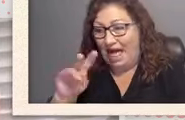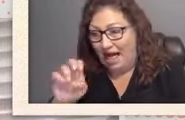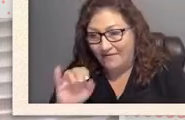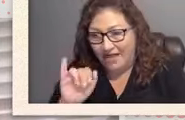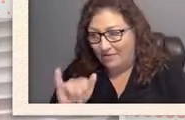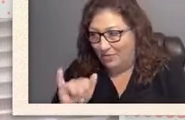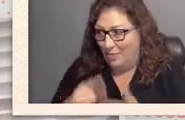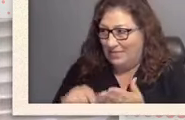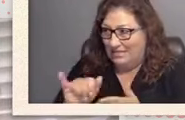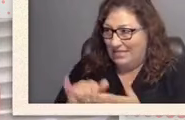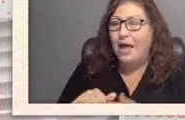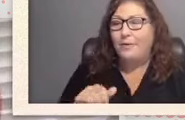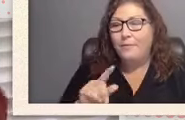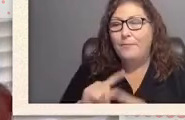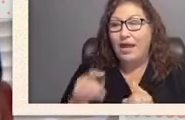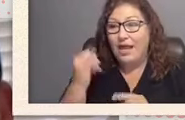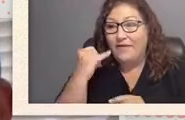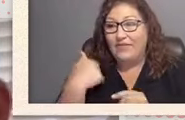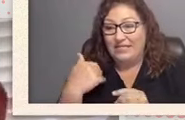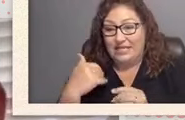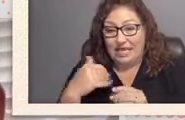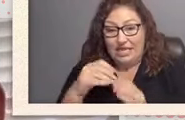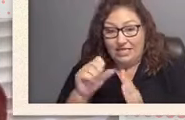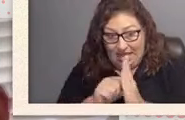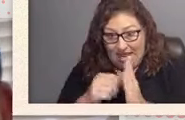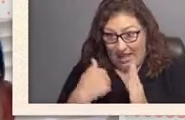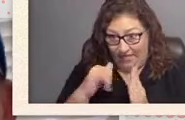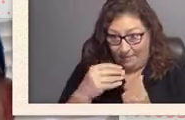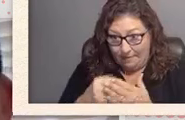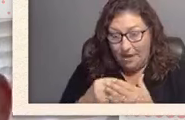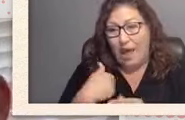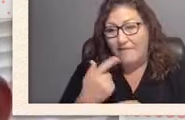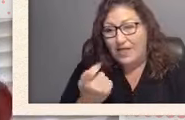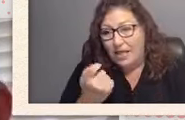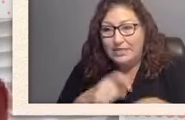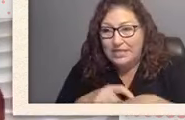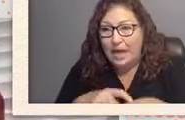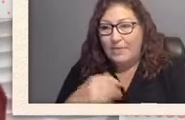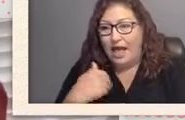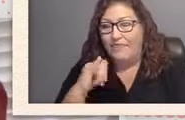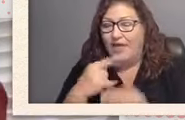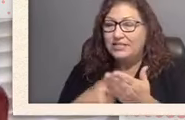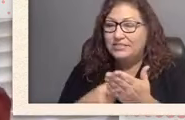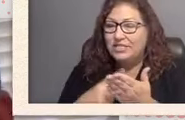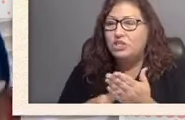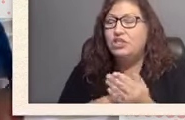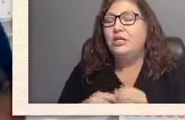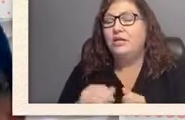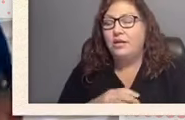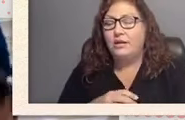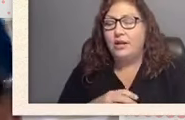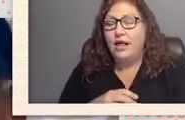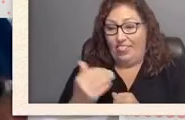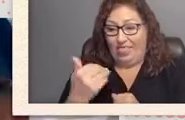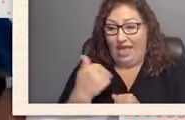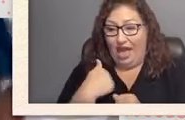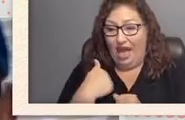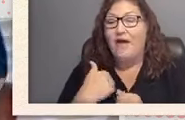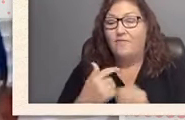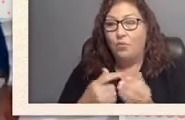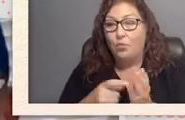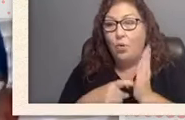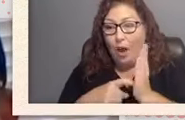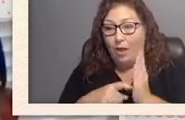that like, hey, if the state has this money and we do have a little bit of time to have the discussion, and there are requirements in state law,